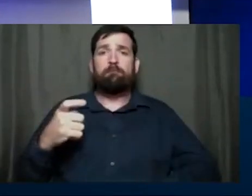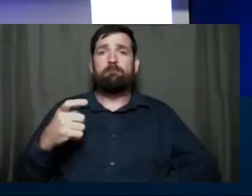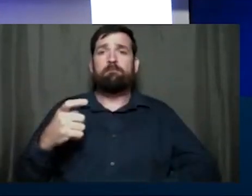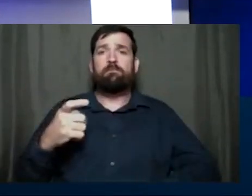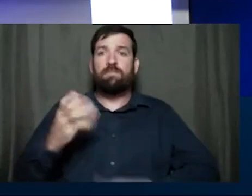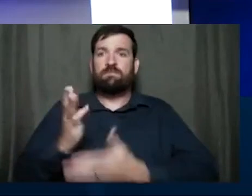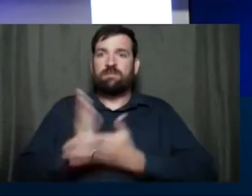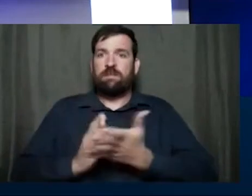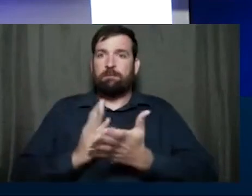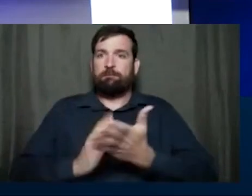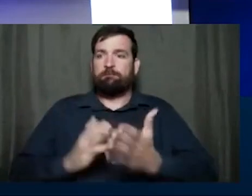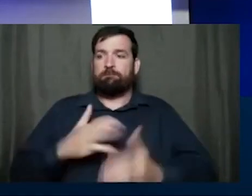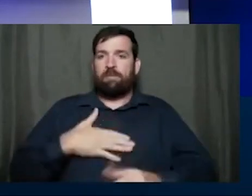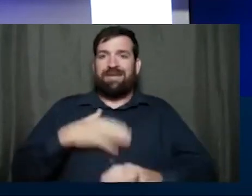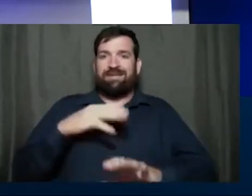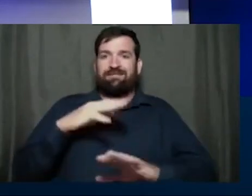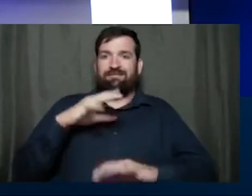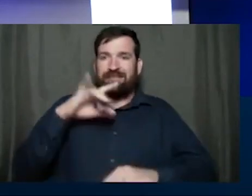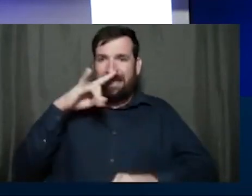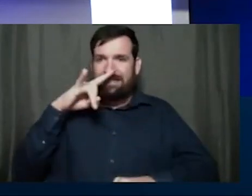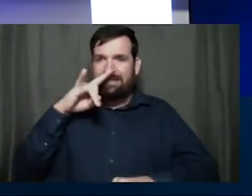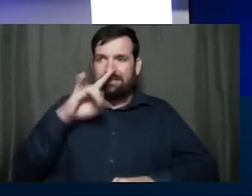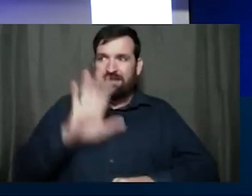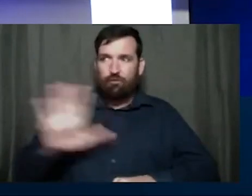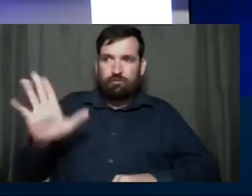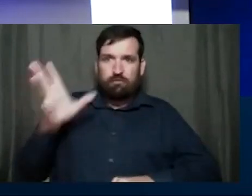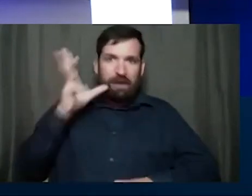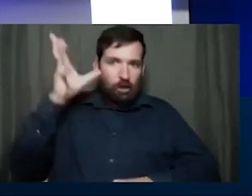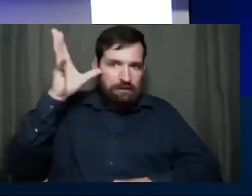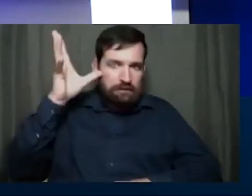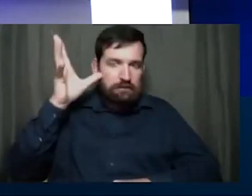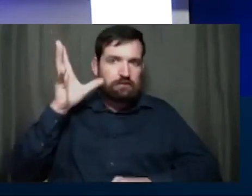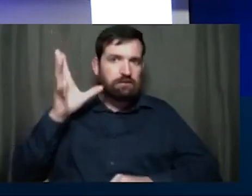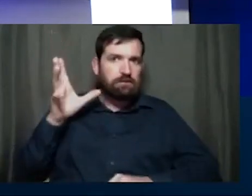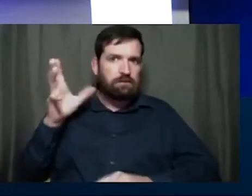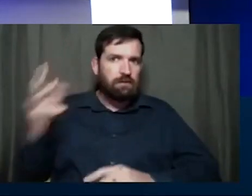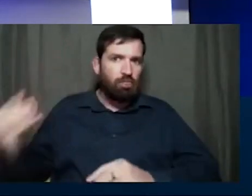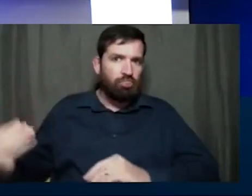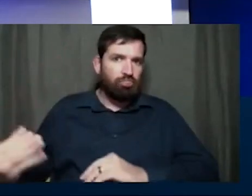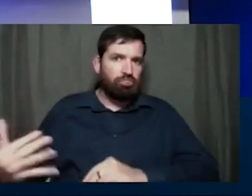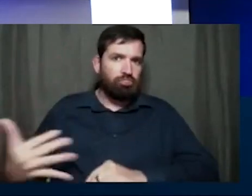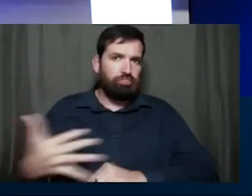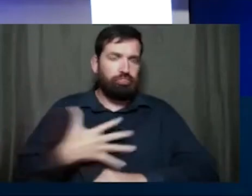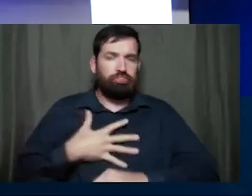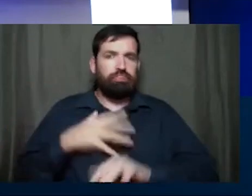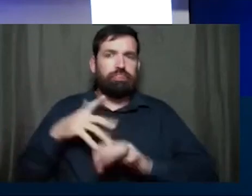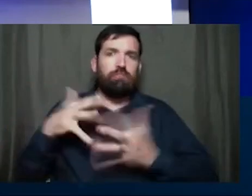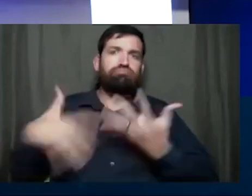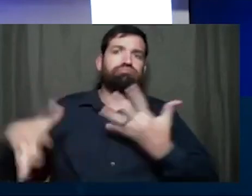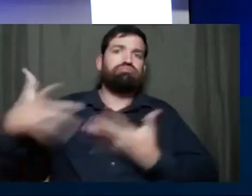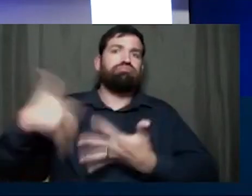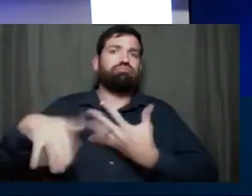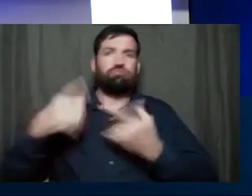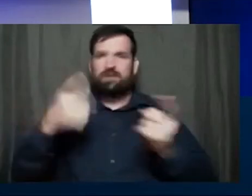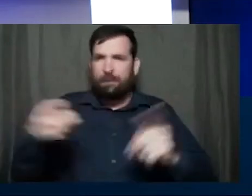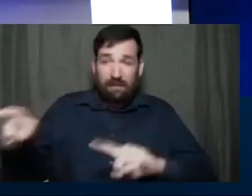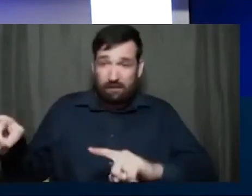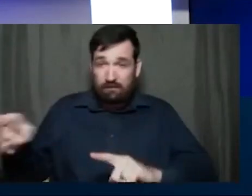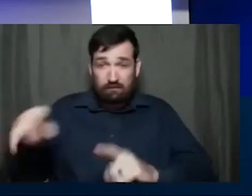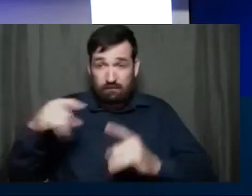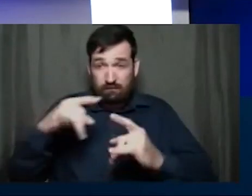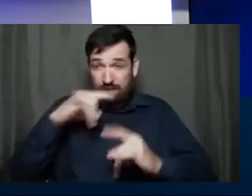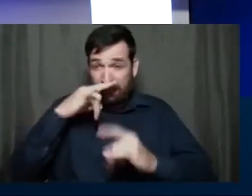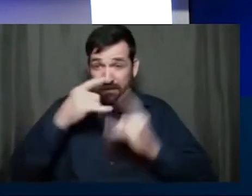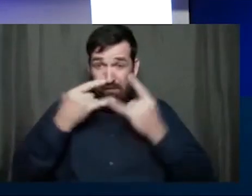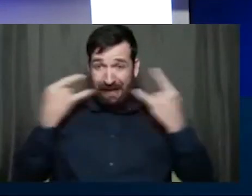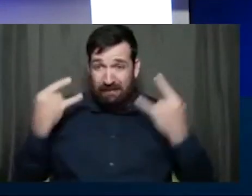kids' classmates' parents saying, yeah, it's kind of creeping in. It's kind of going around. What are we hearing? I mean, kids have been keeping their masks on, and we have at least some